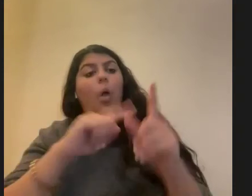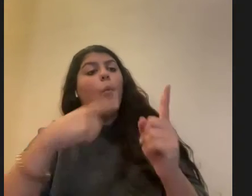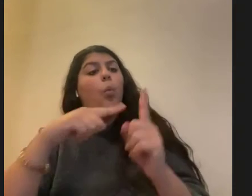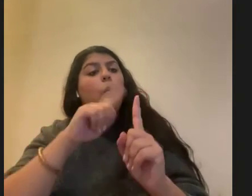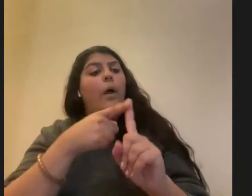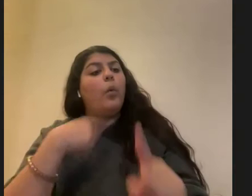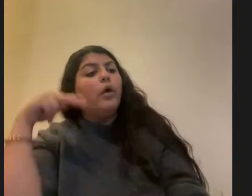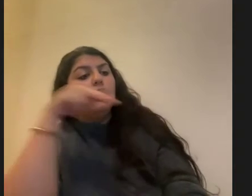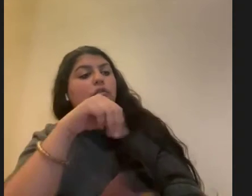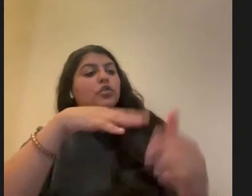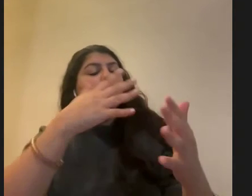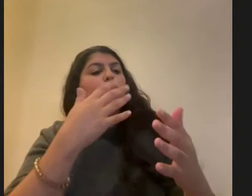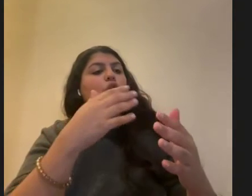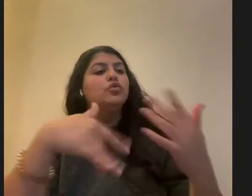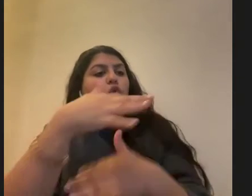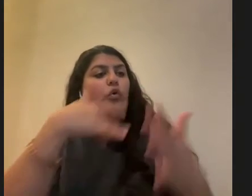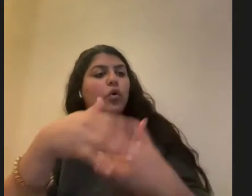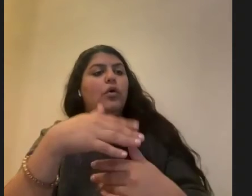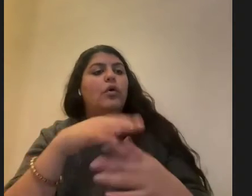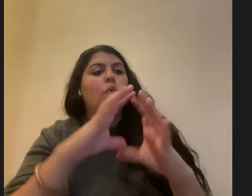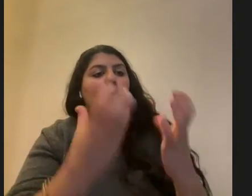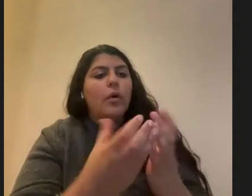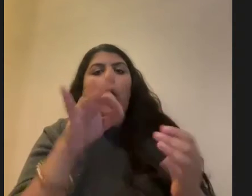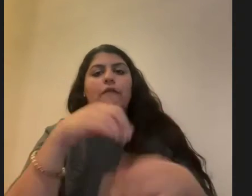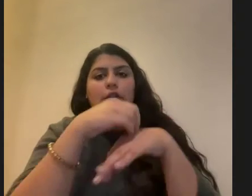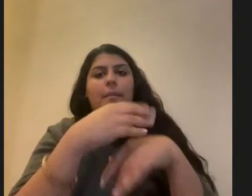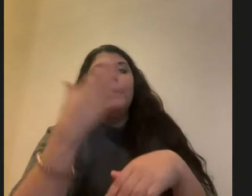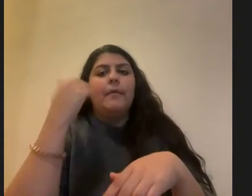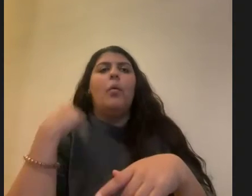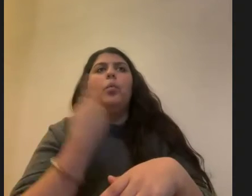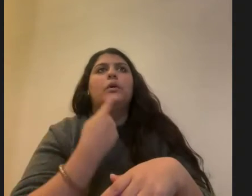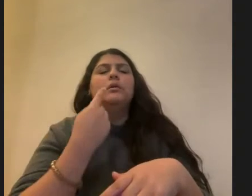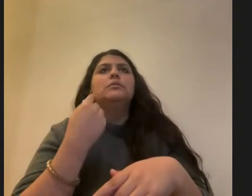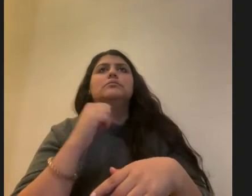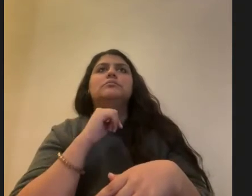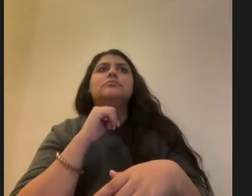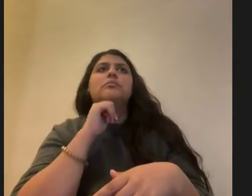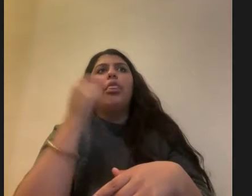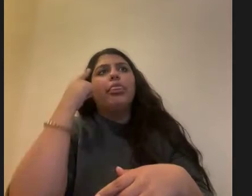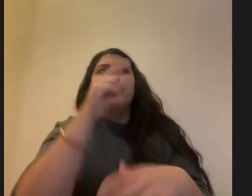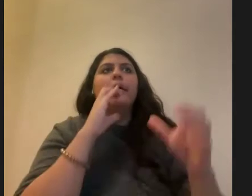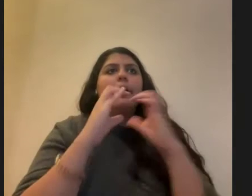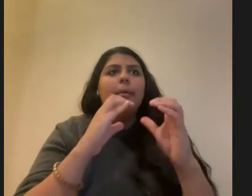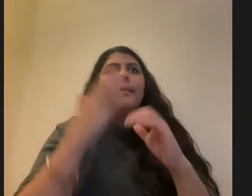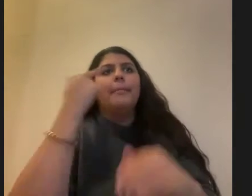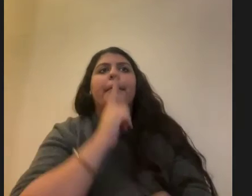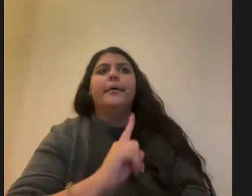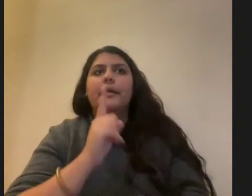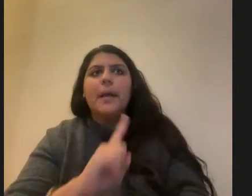how octopuses communicate with each other. Because before we just kind of assumed that they didn't because they were so solitary. Sounds